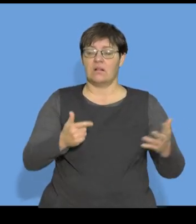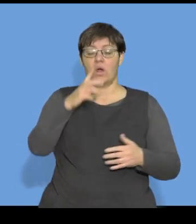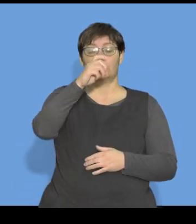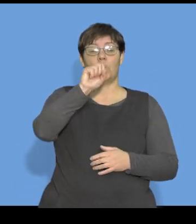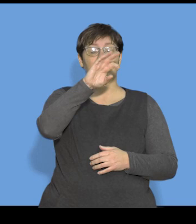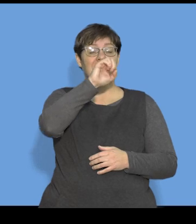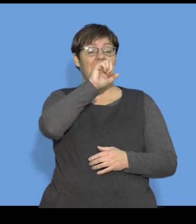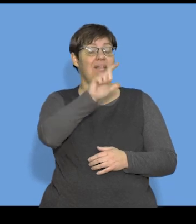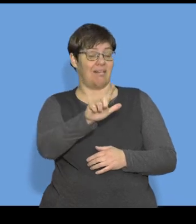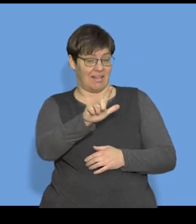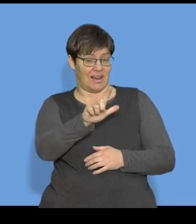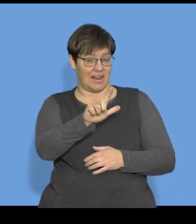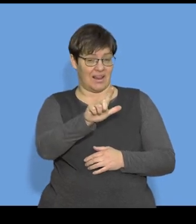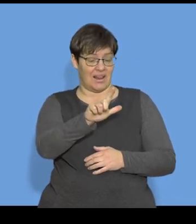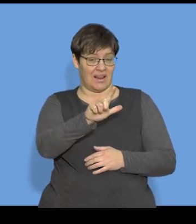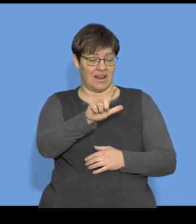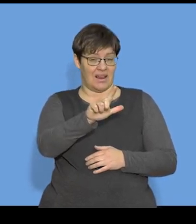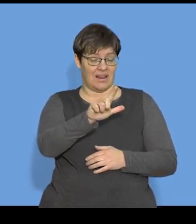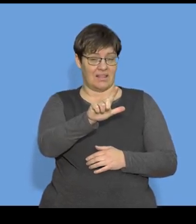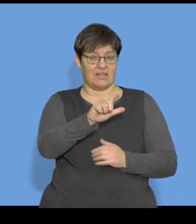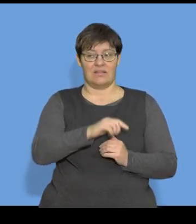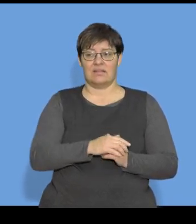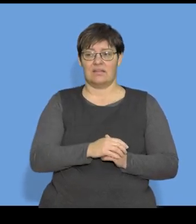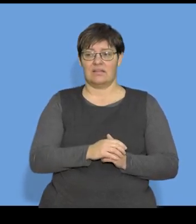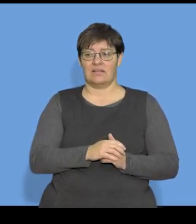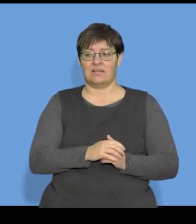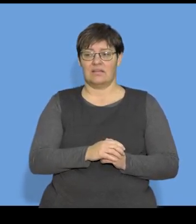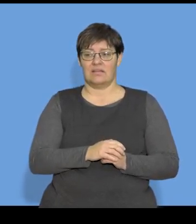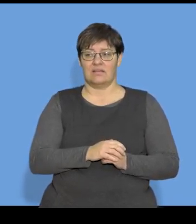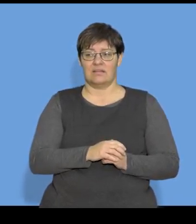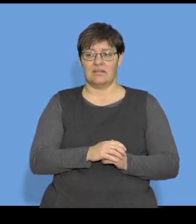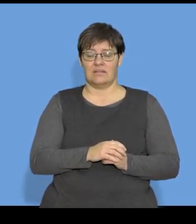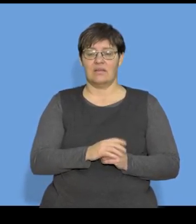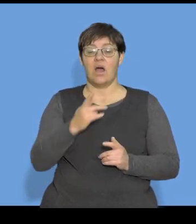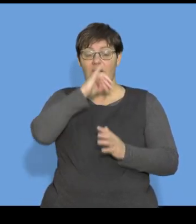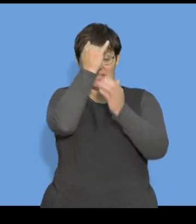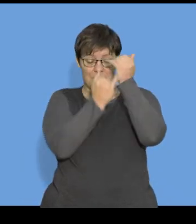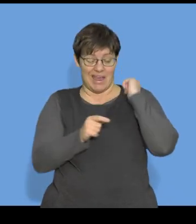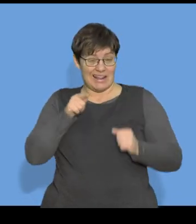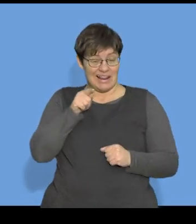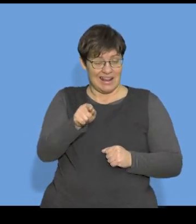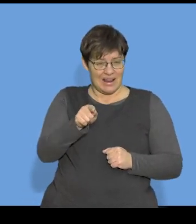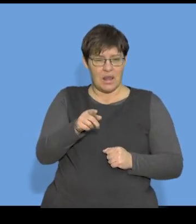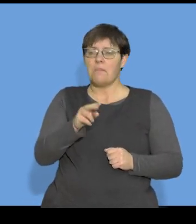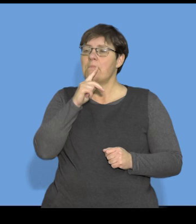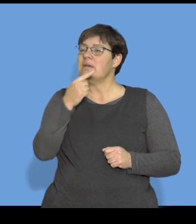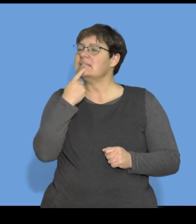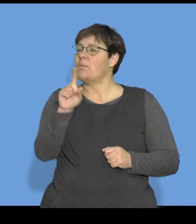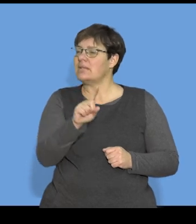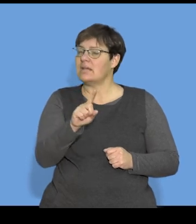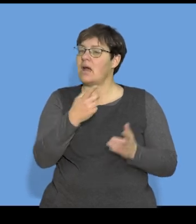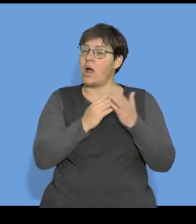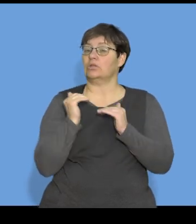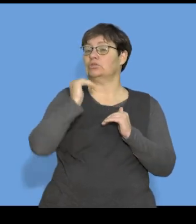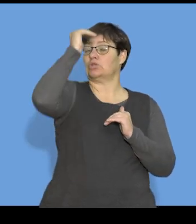dorsal part of the dorsal part of the spinal cord, I said it